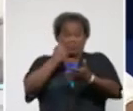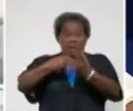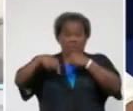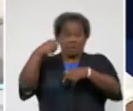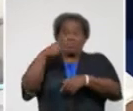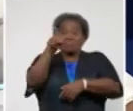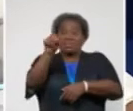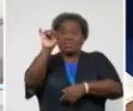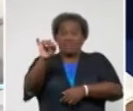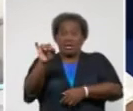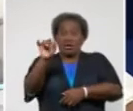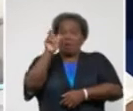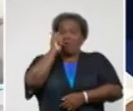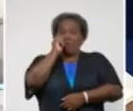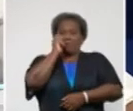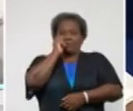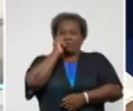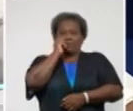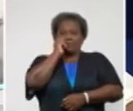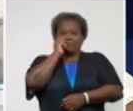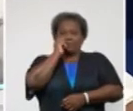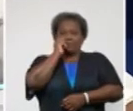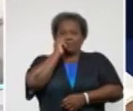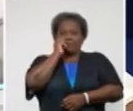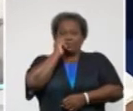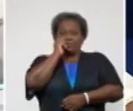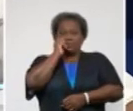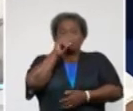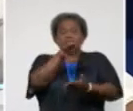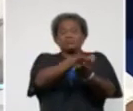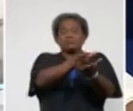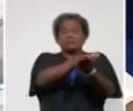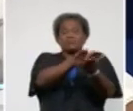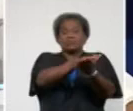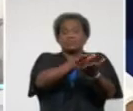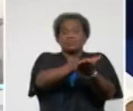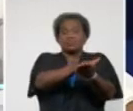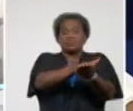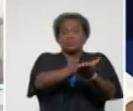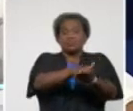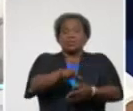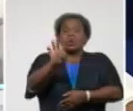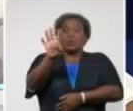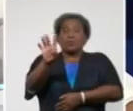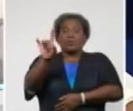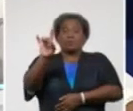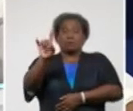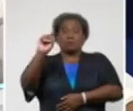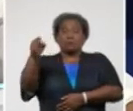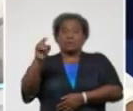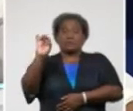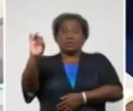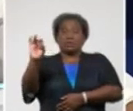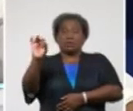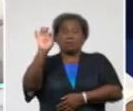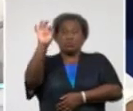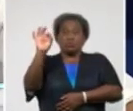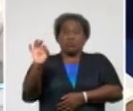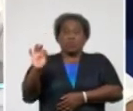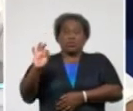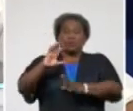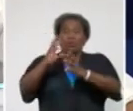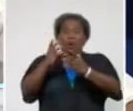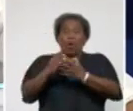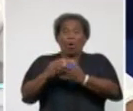the 31 diagnosed cases yesterday, 16 are male for 49.7% of all